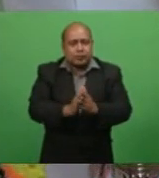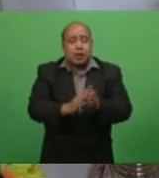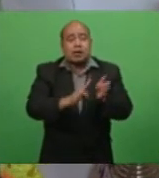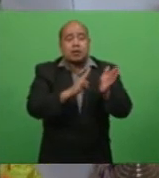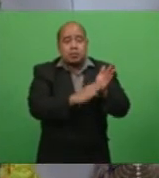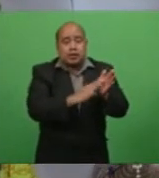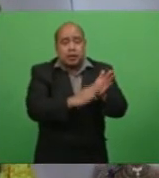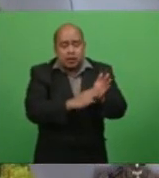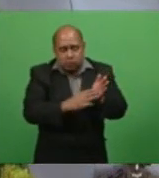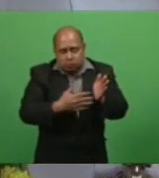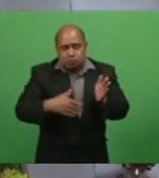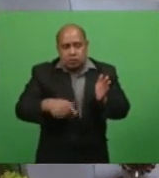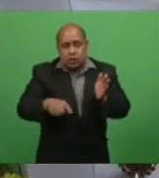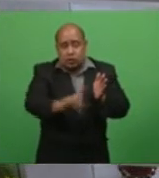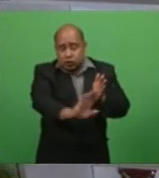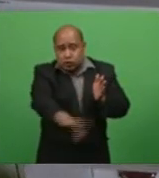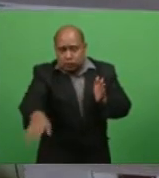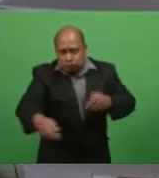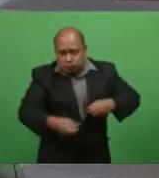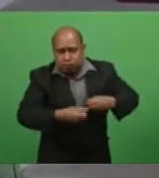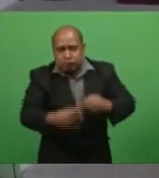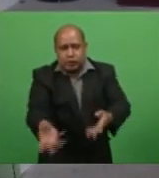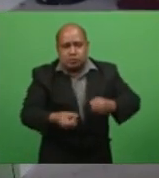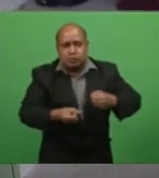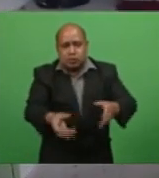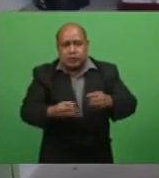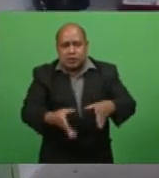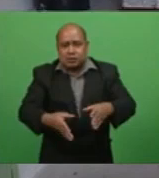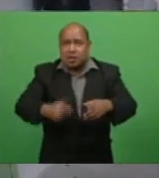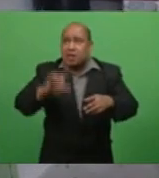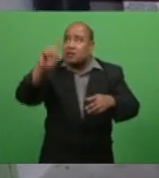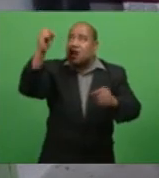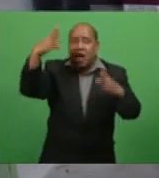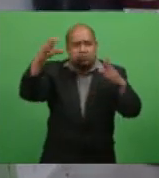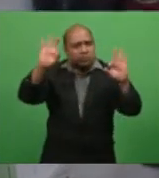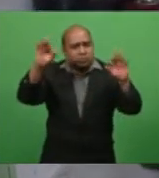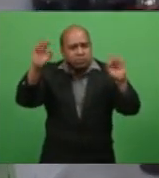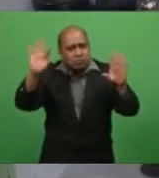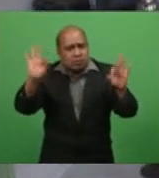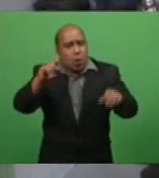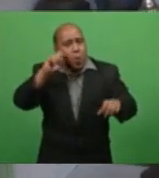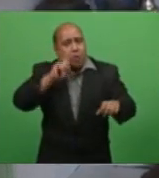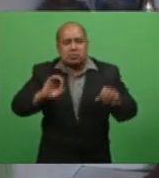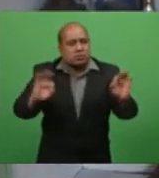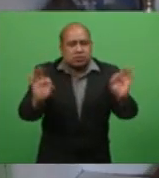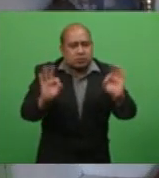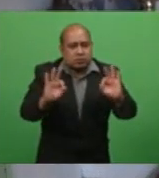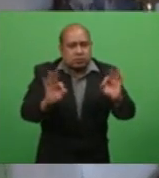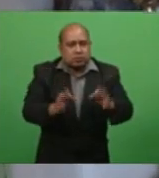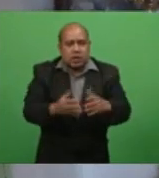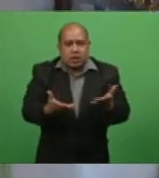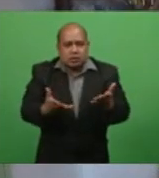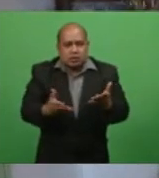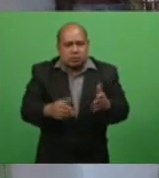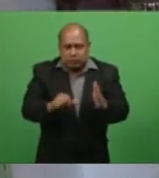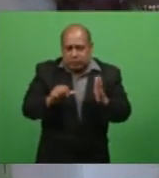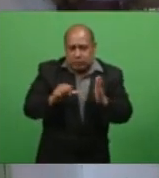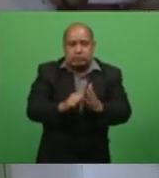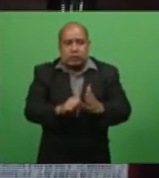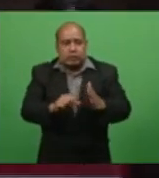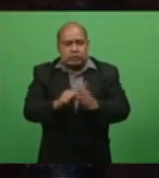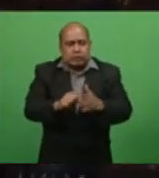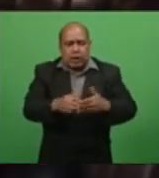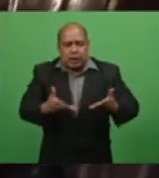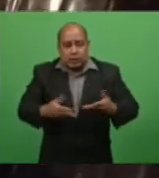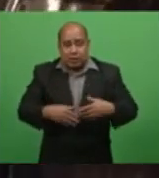children despite not having proper electricity or water supplies. Despite the hardships, Chand is a proud mum today, as her